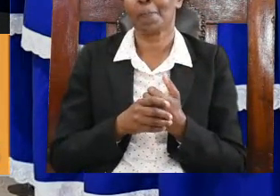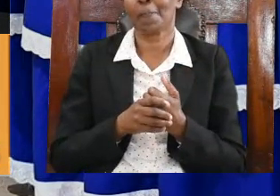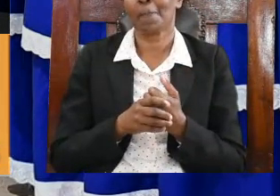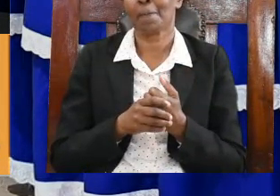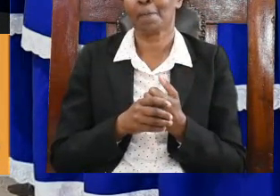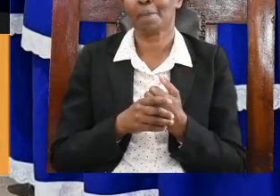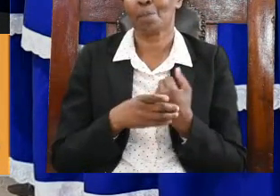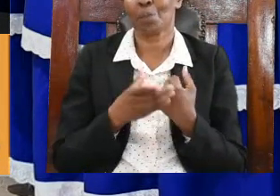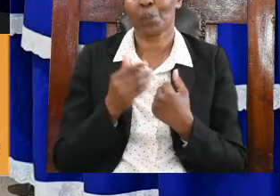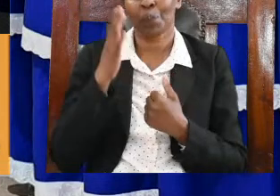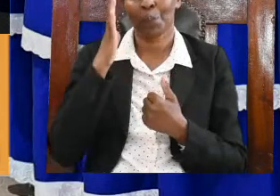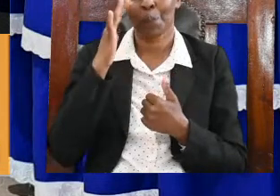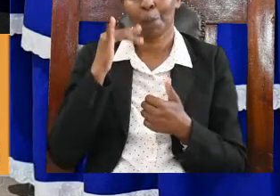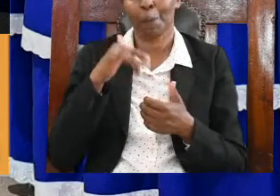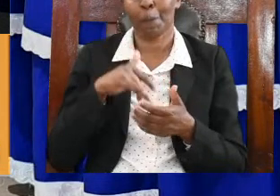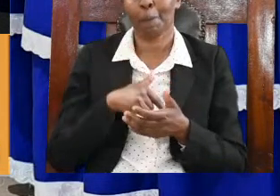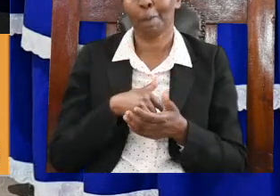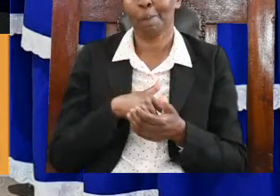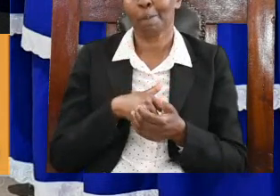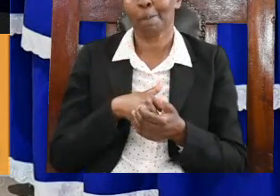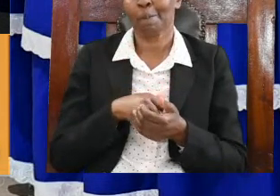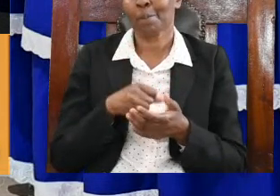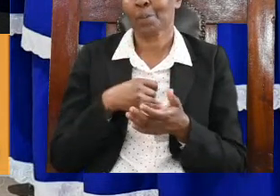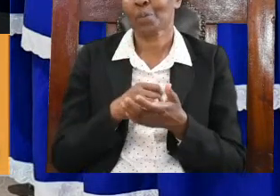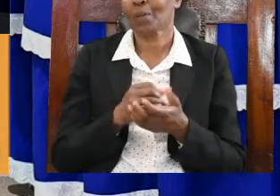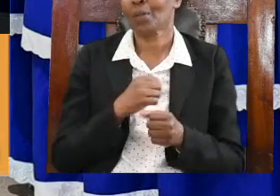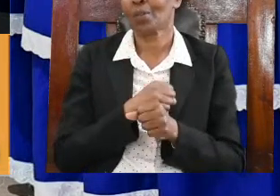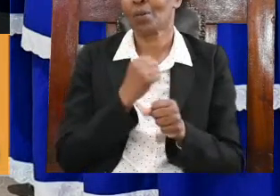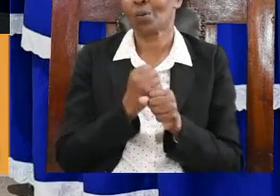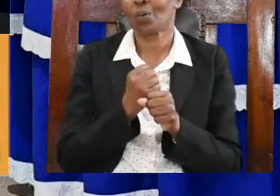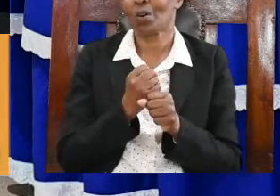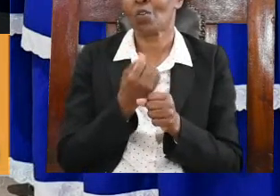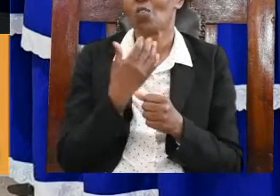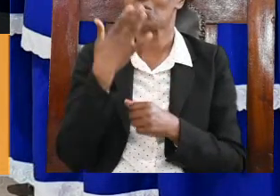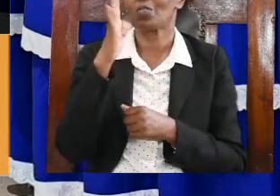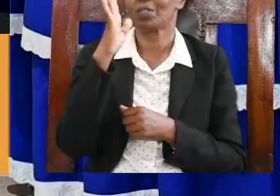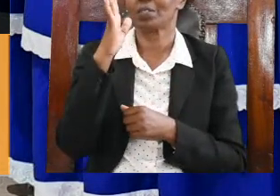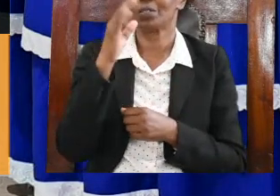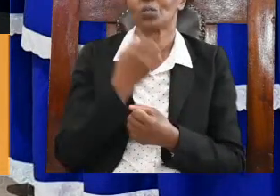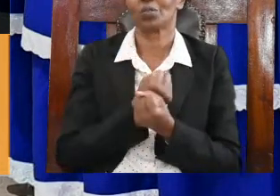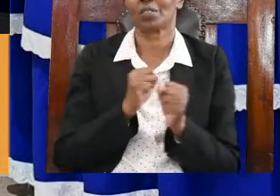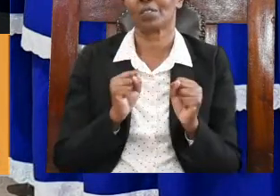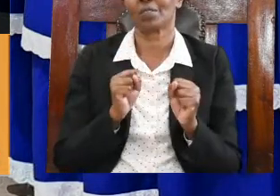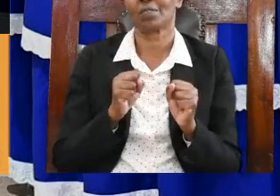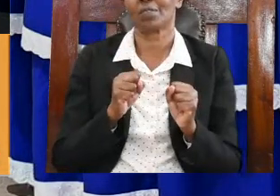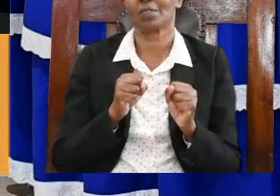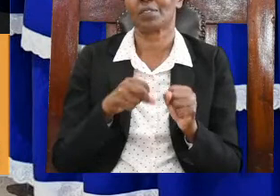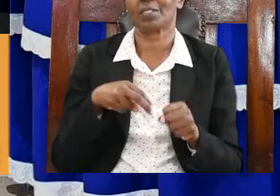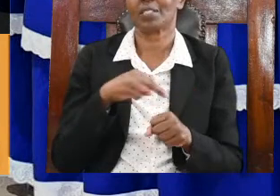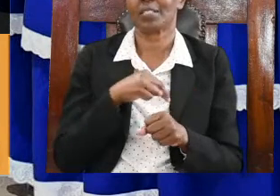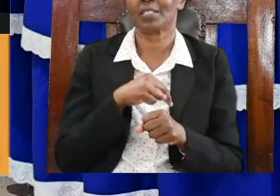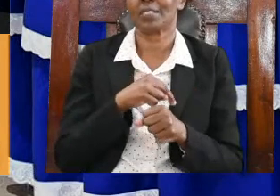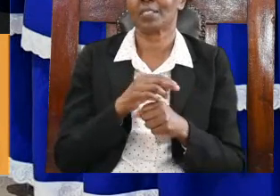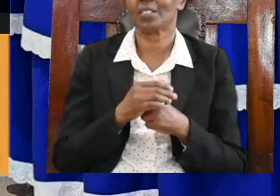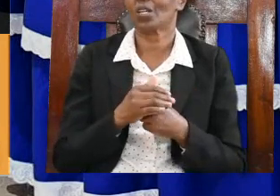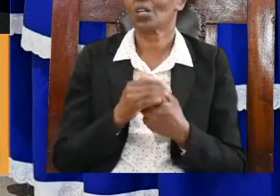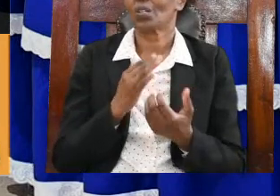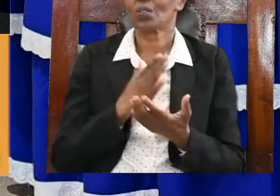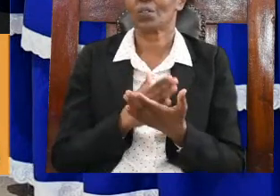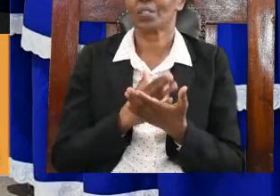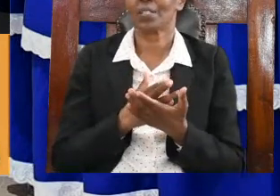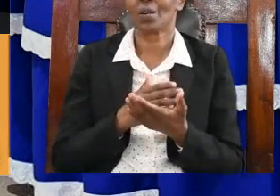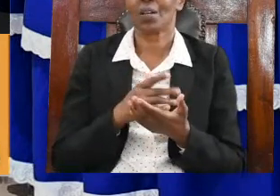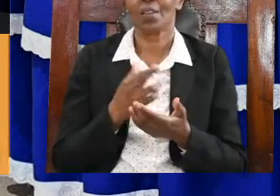You know, it is the work of God to save. Of course, we know the